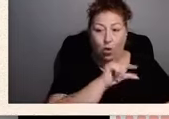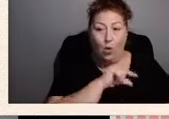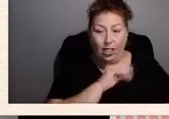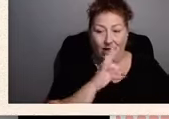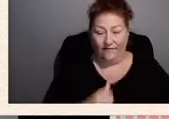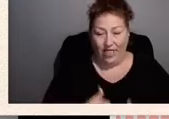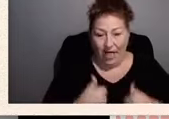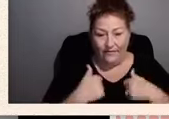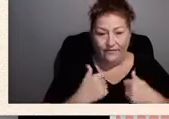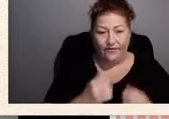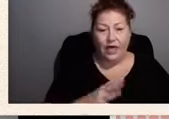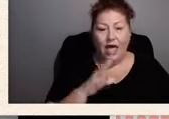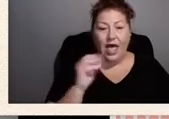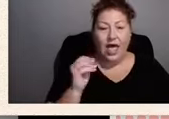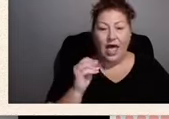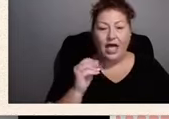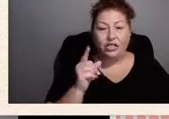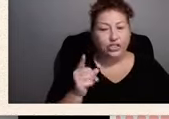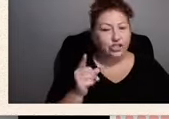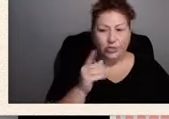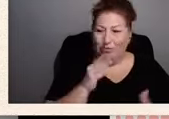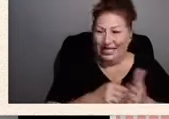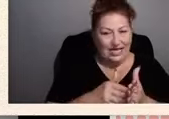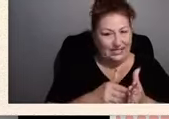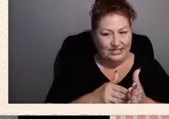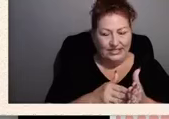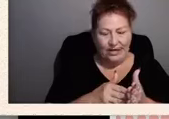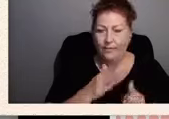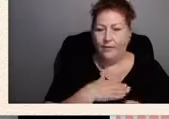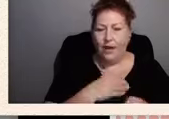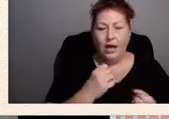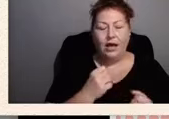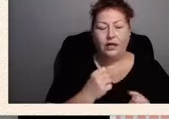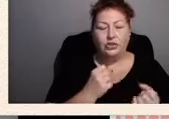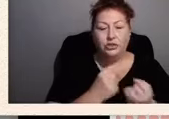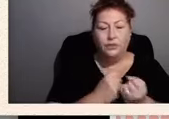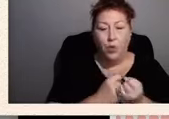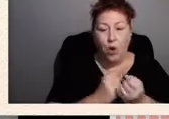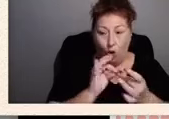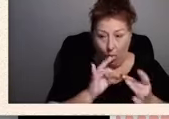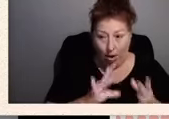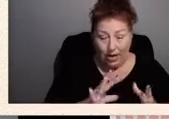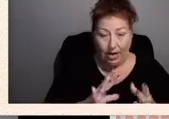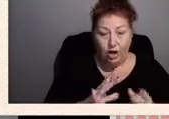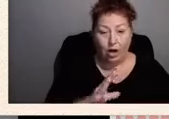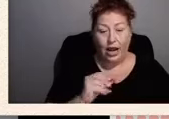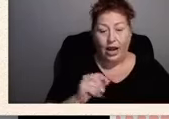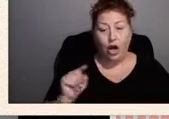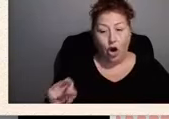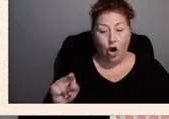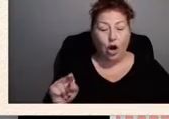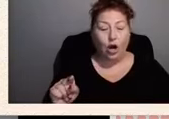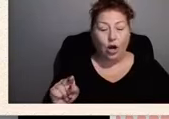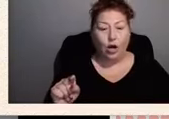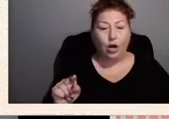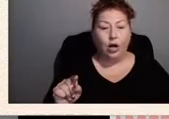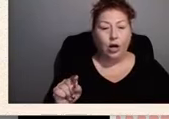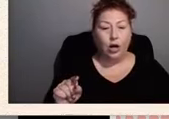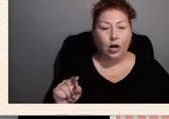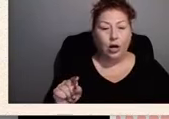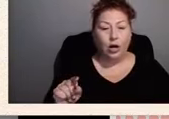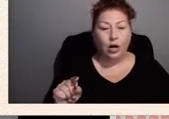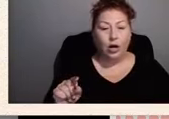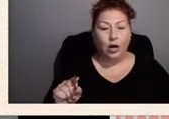and she was totally against it. My support coordinator and her would